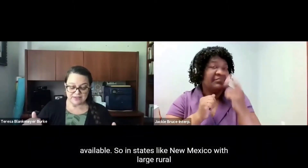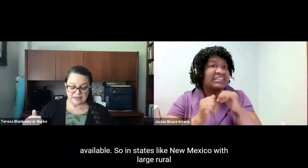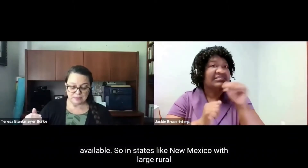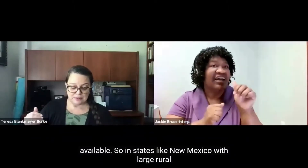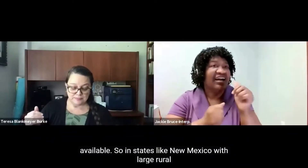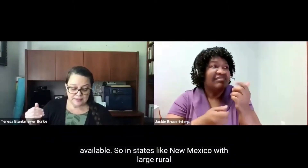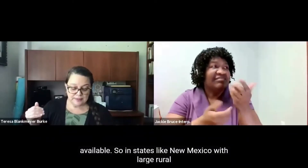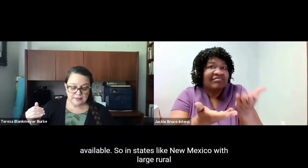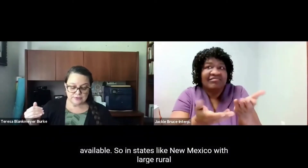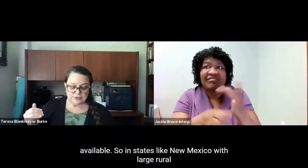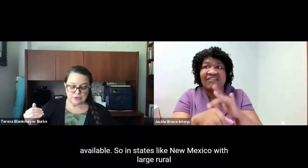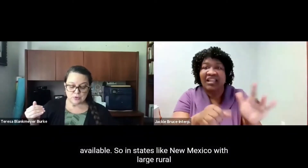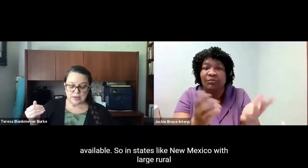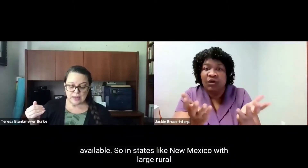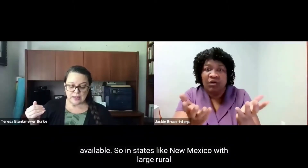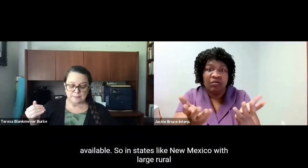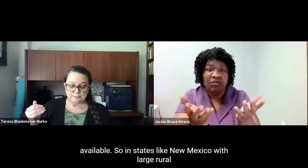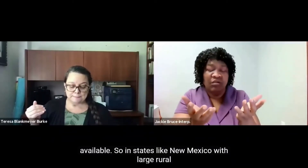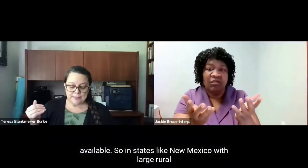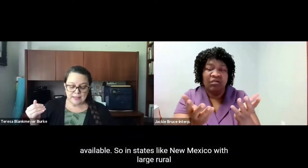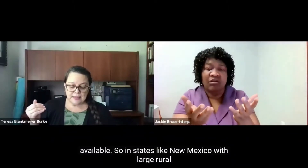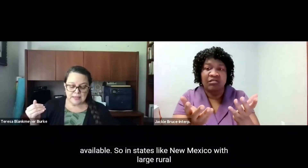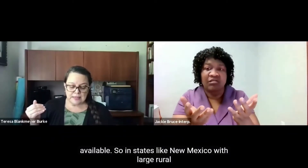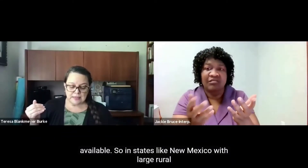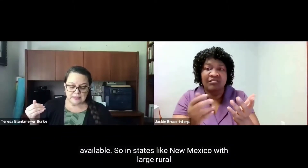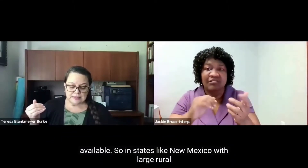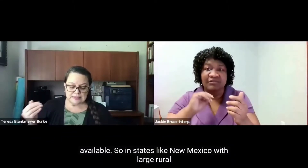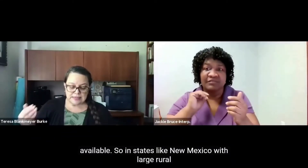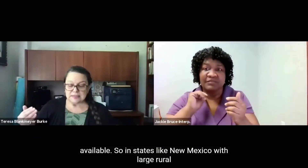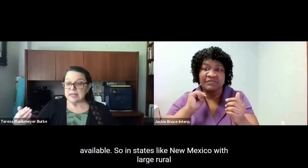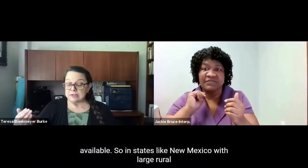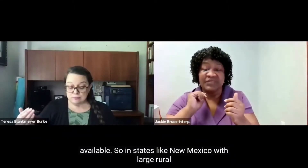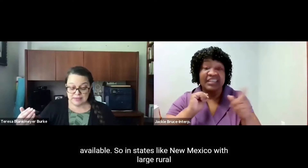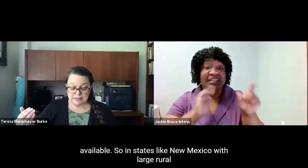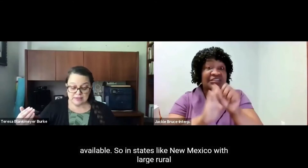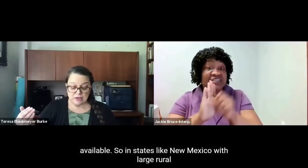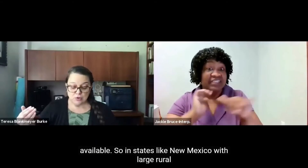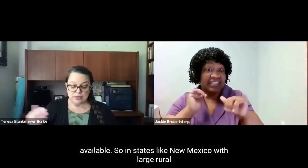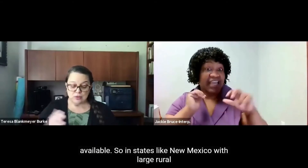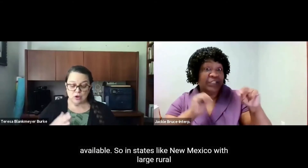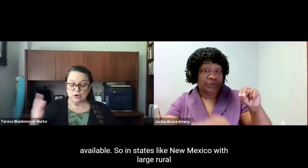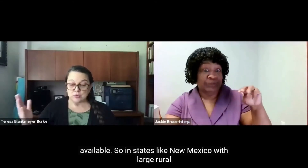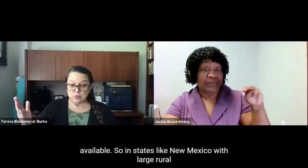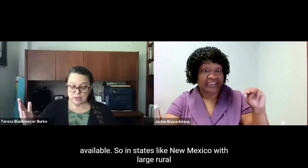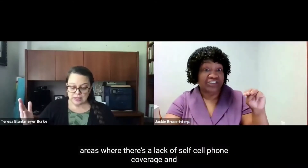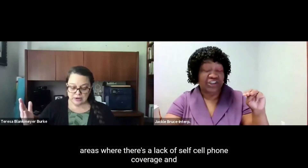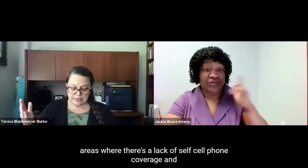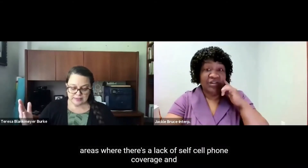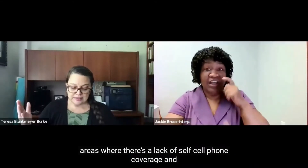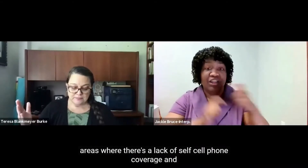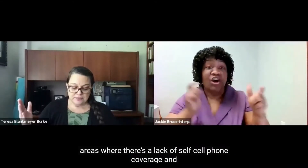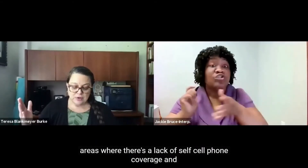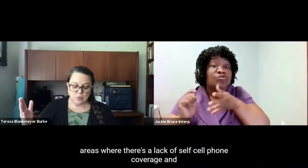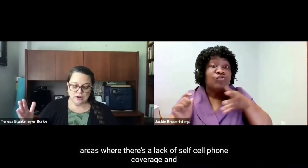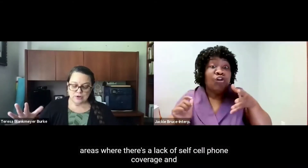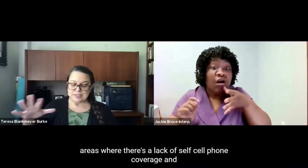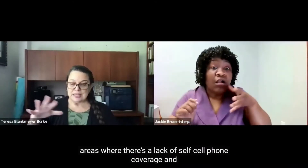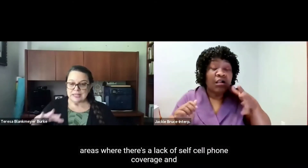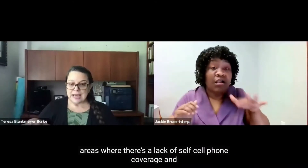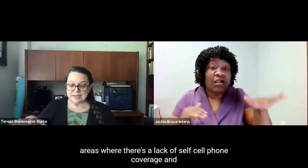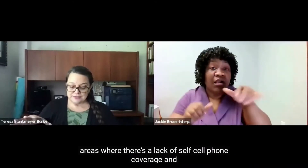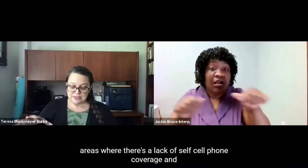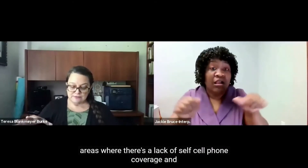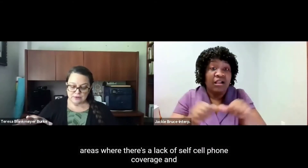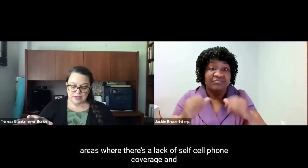not available. So in states like New Mexico with large rural areas where there's